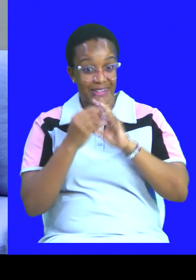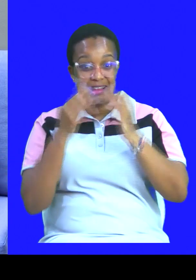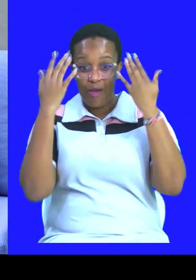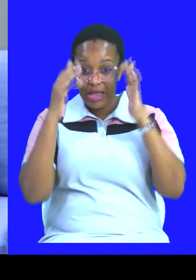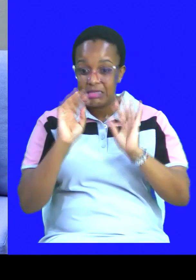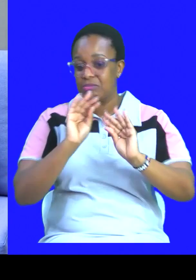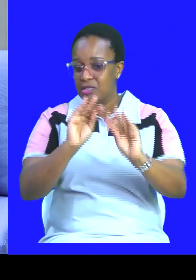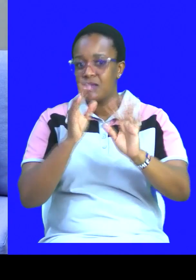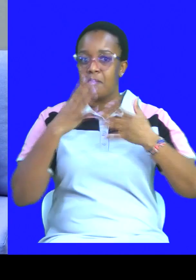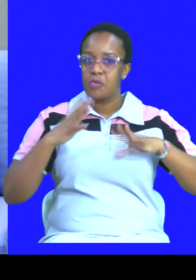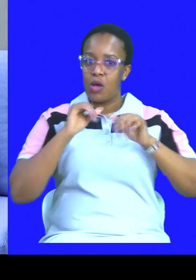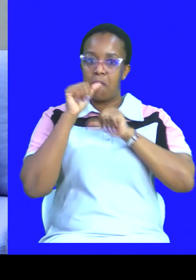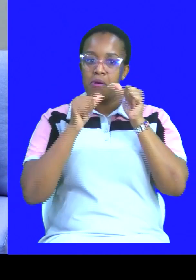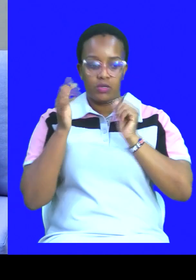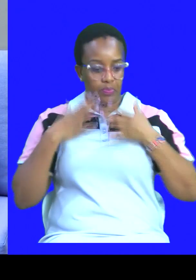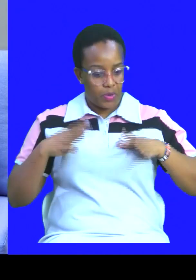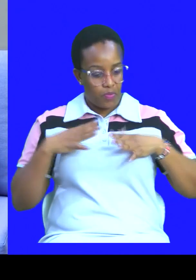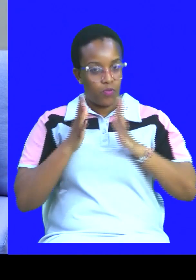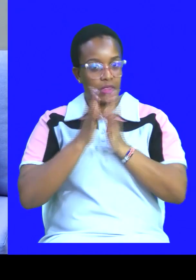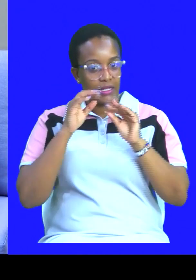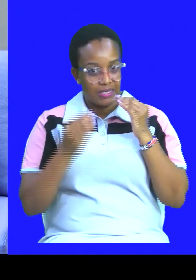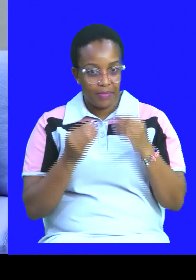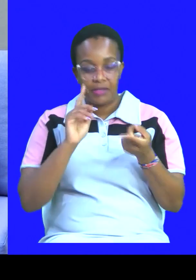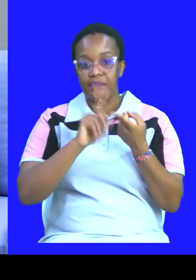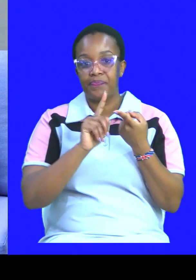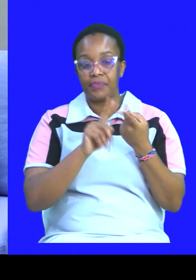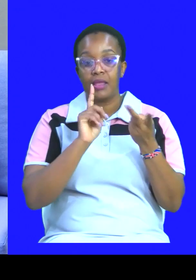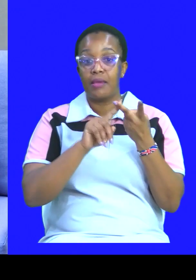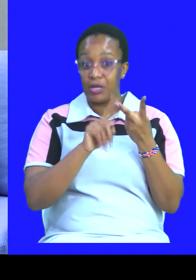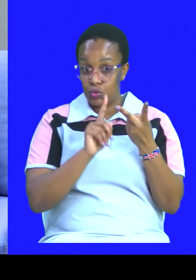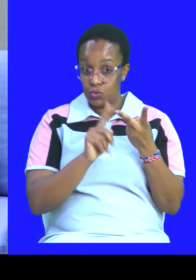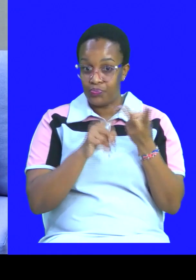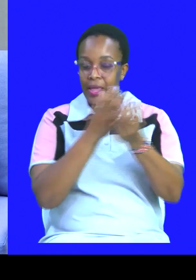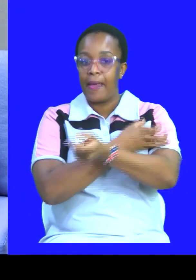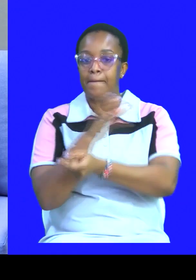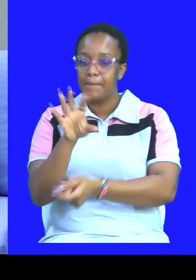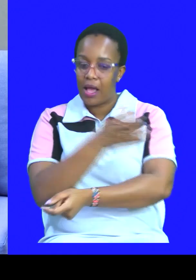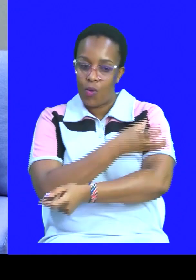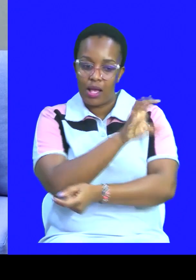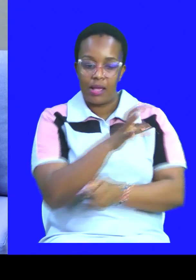persons with disabilities. That is the first thing. And the second thing is to empower them.